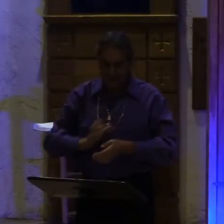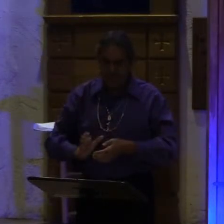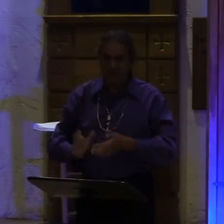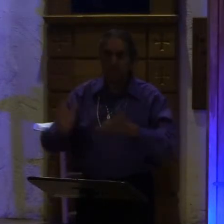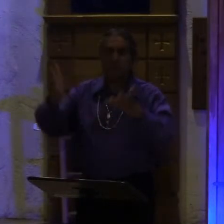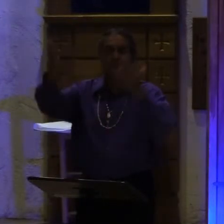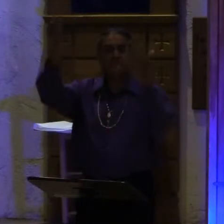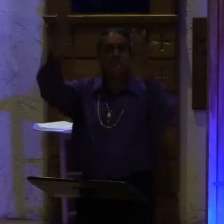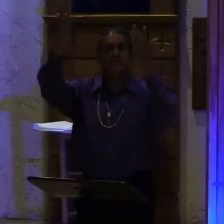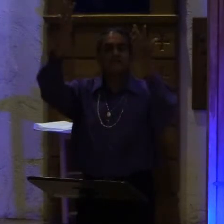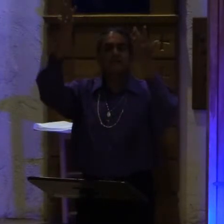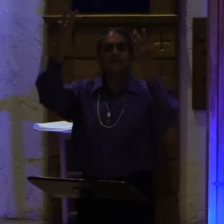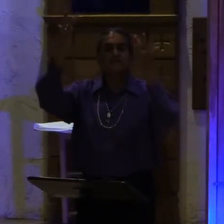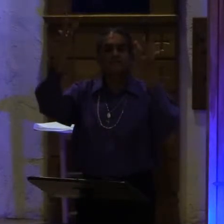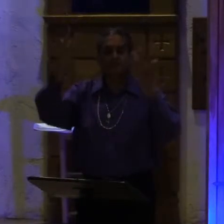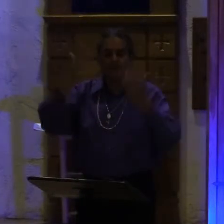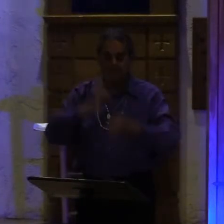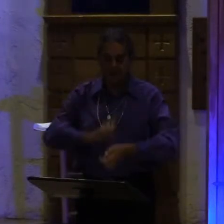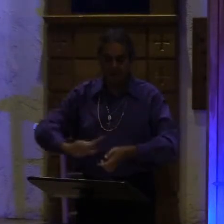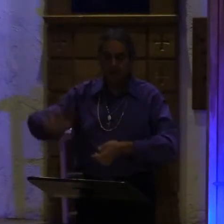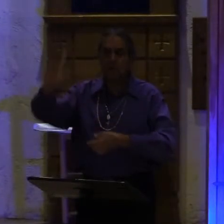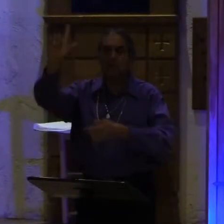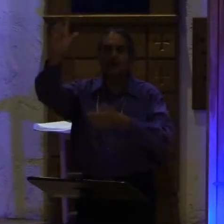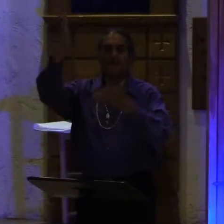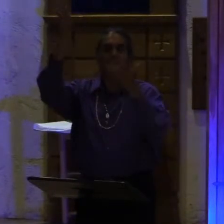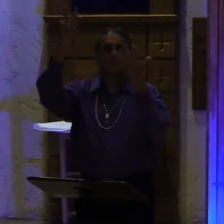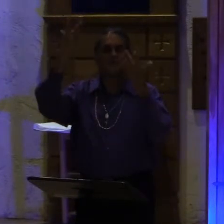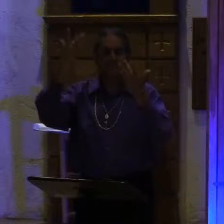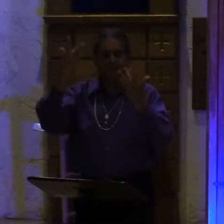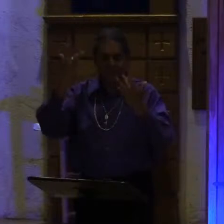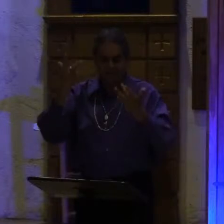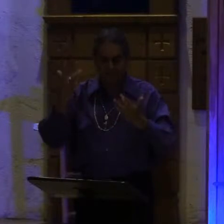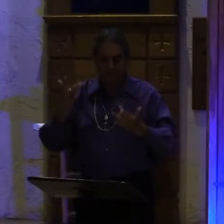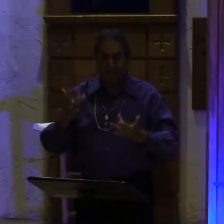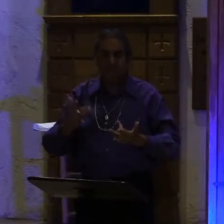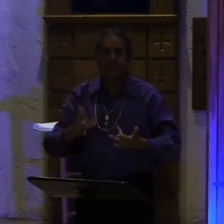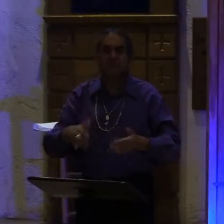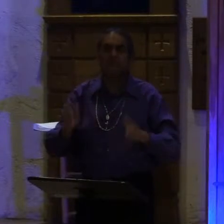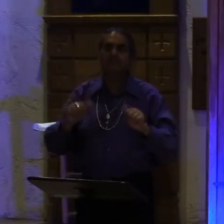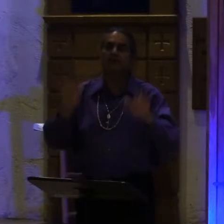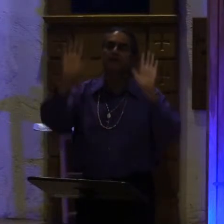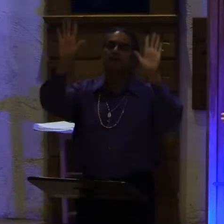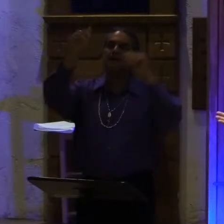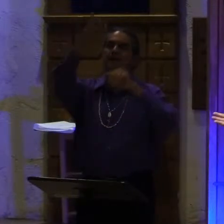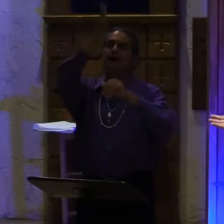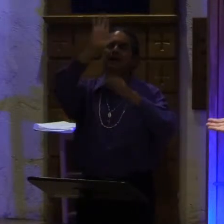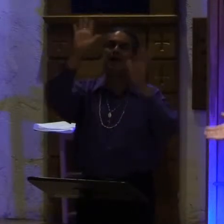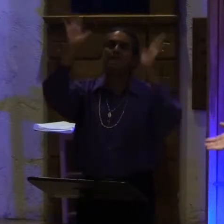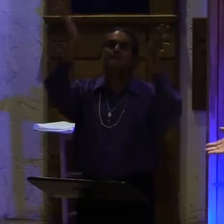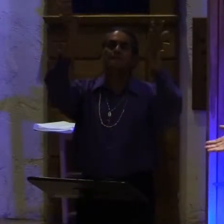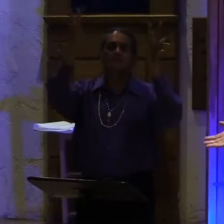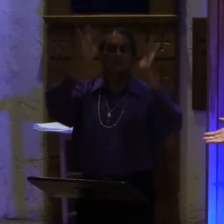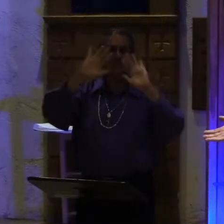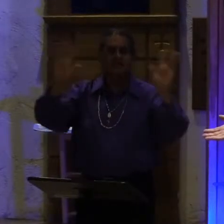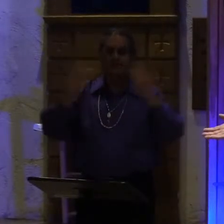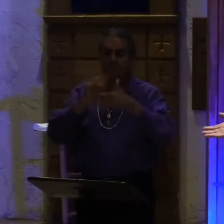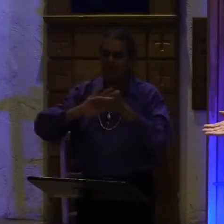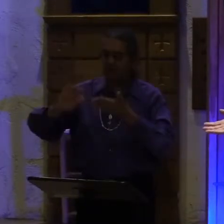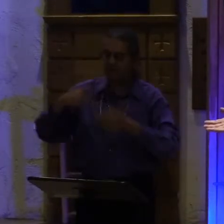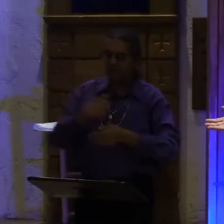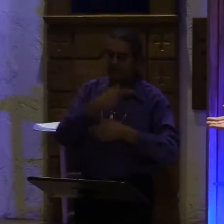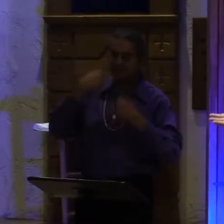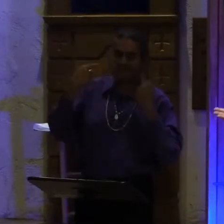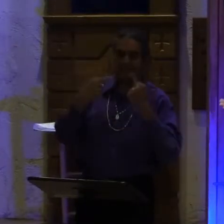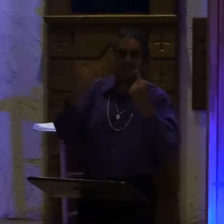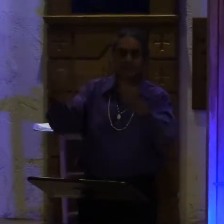Christ, have mercy. Lord, have mercy. May Almighty God have mercy, forgive us our